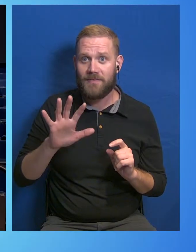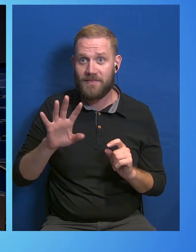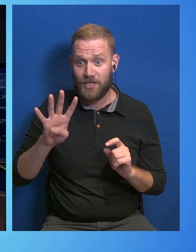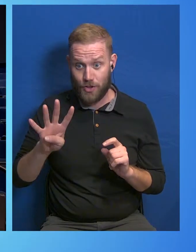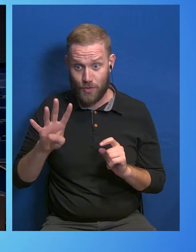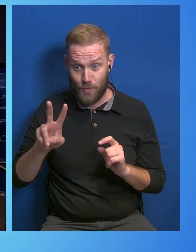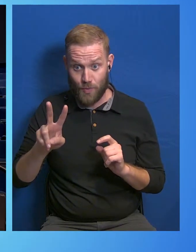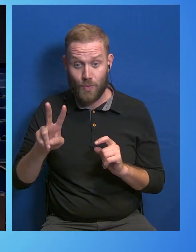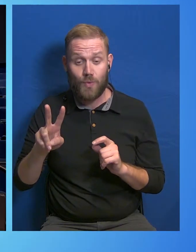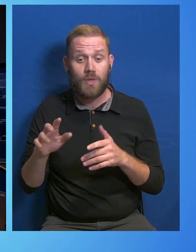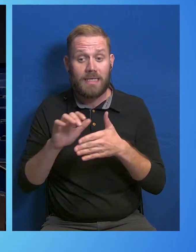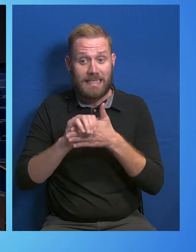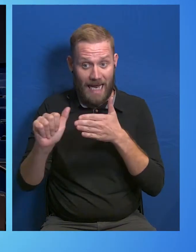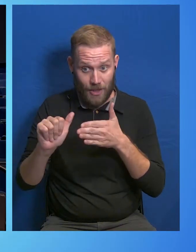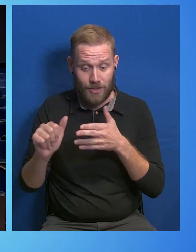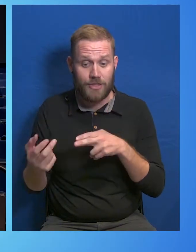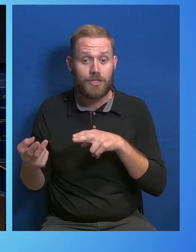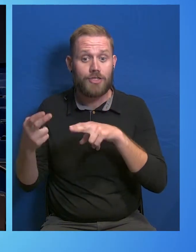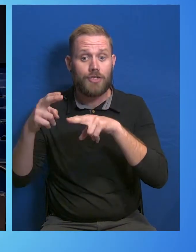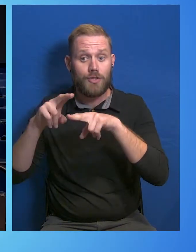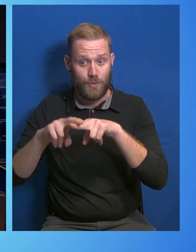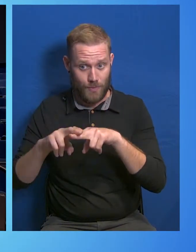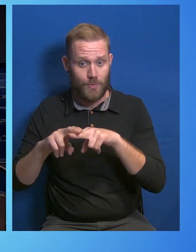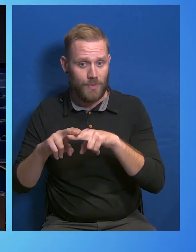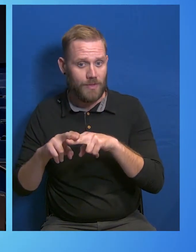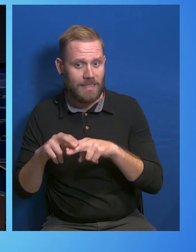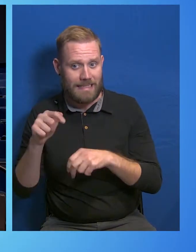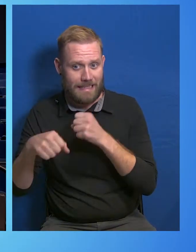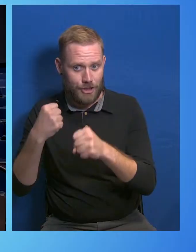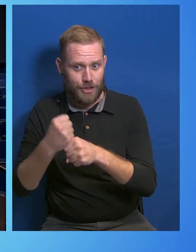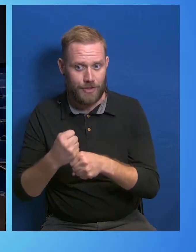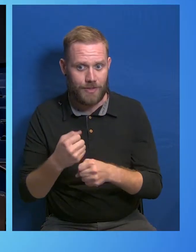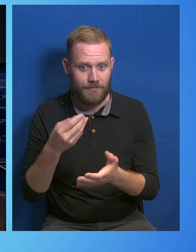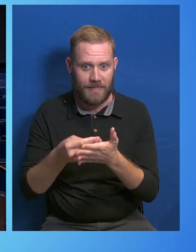last year to $842 this year.